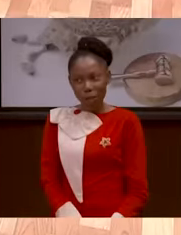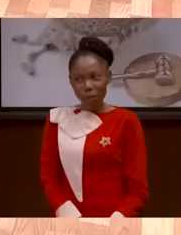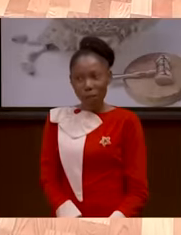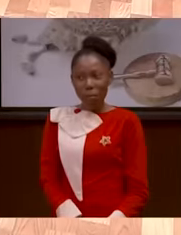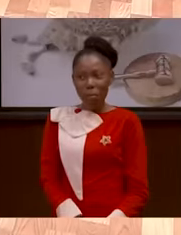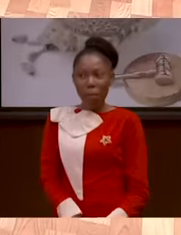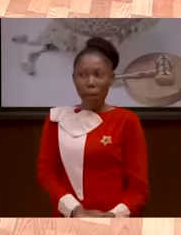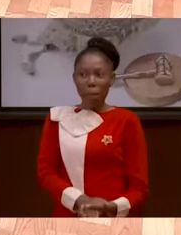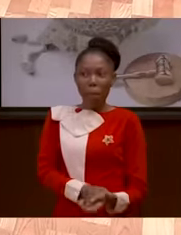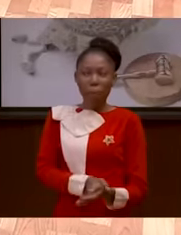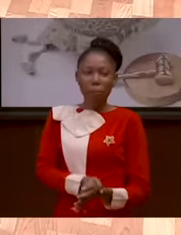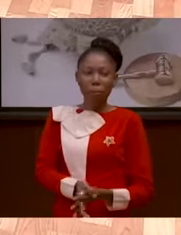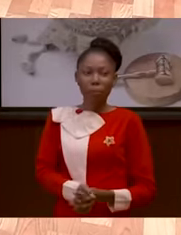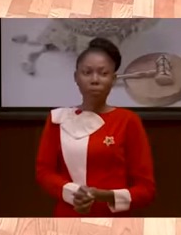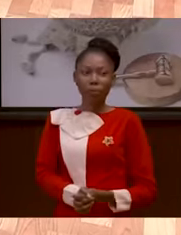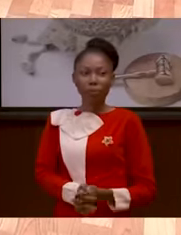So,